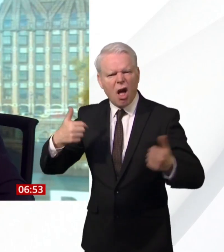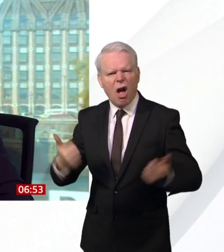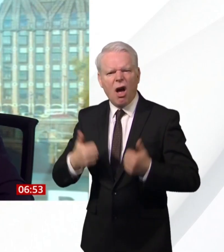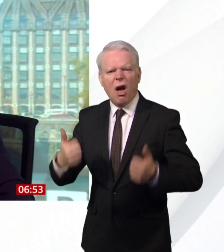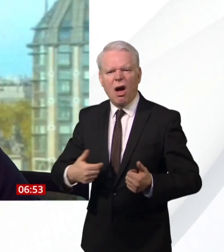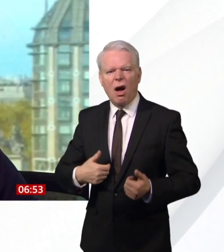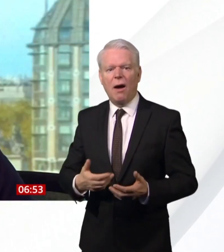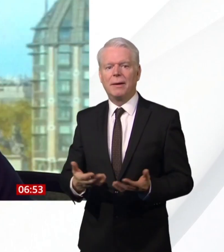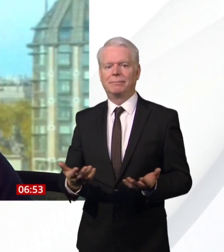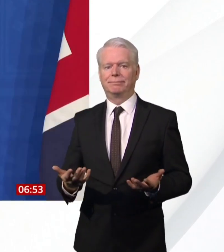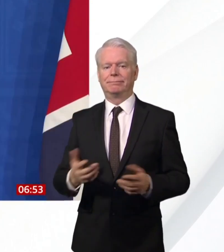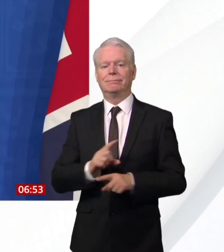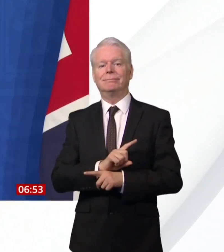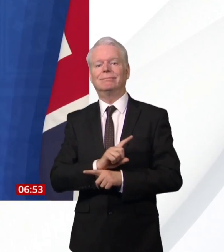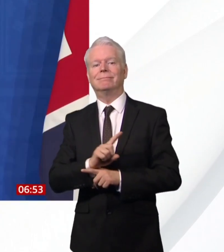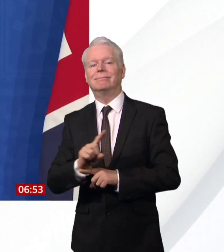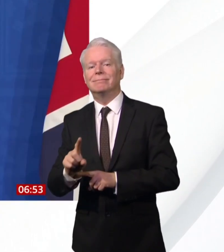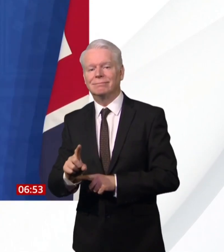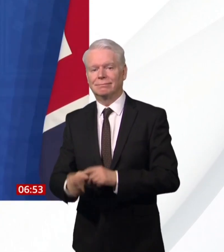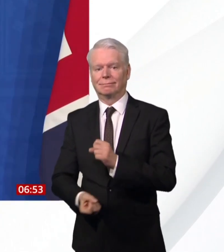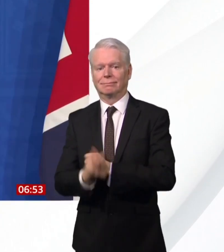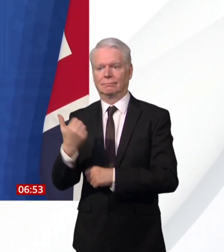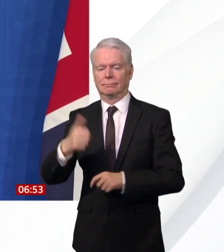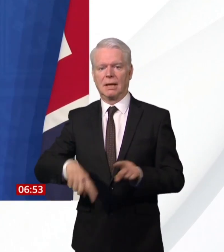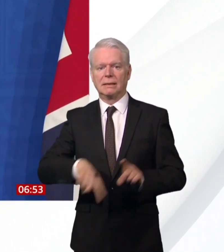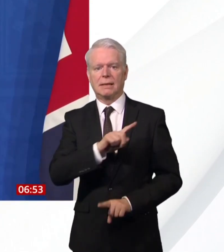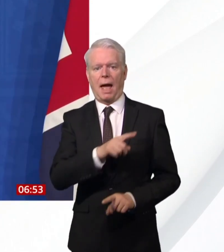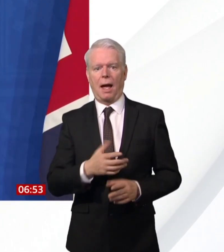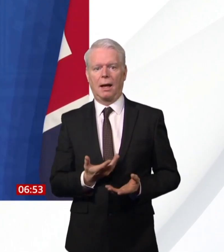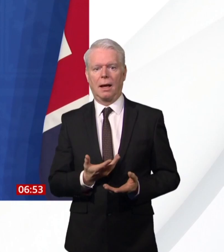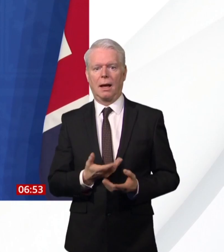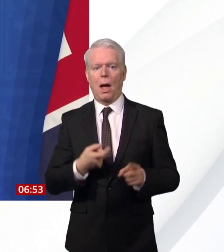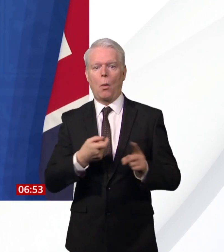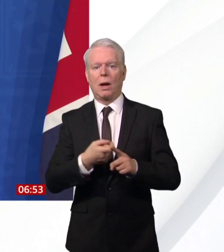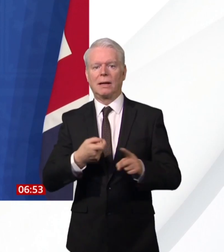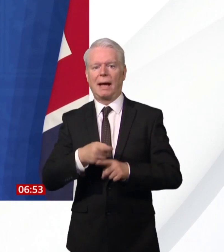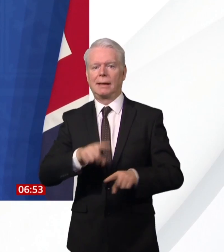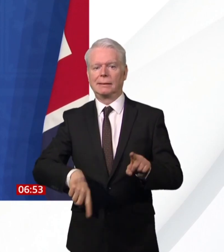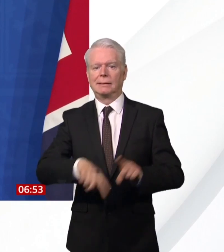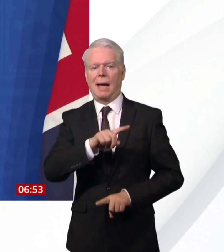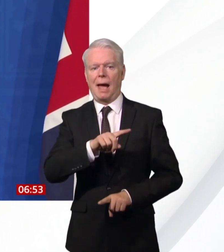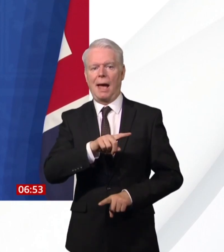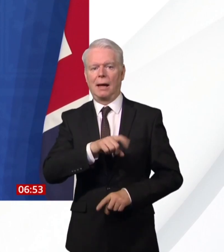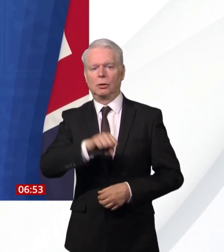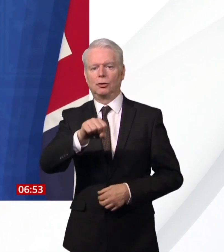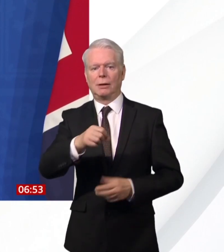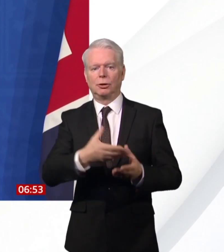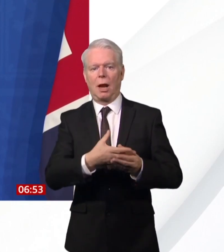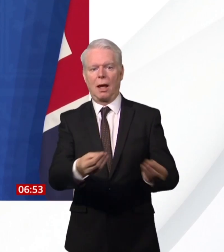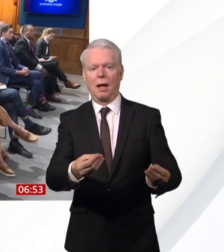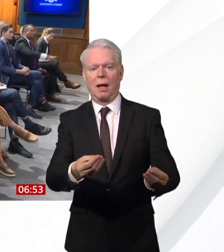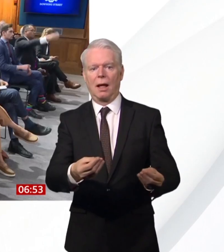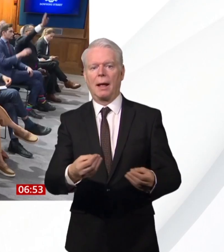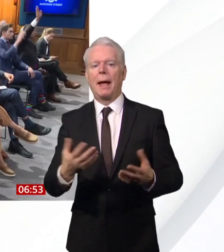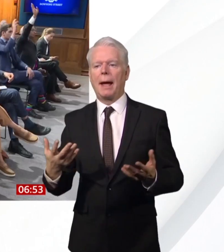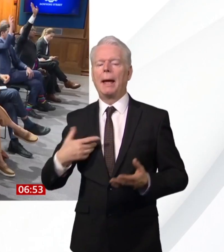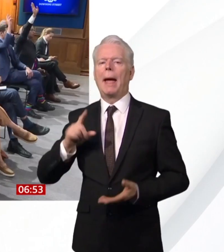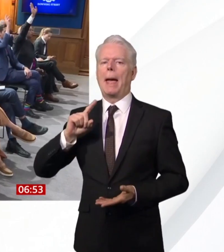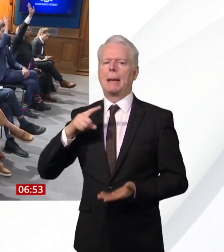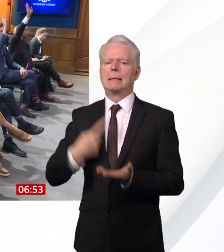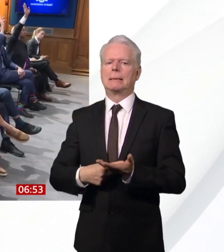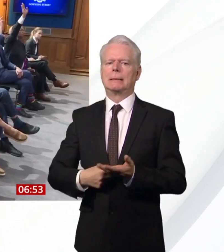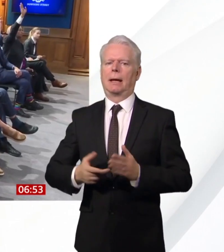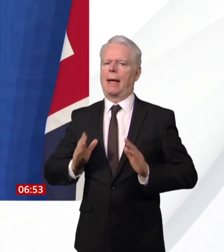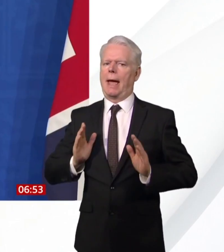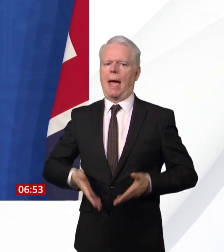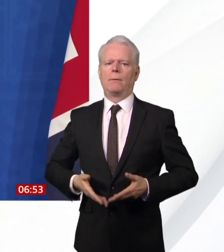the Chancellor, he's gone. I acted decisively to ensure that we have economic stability.